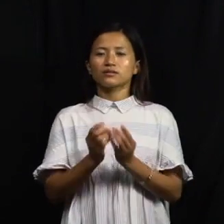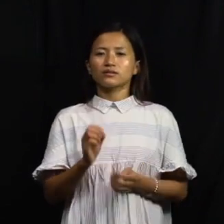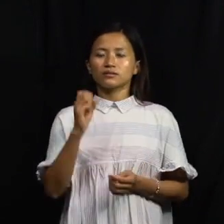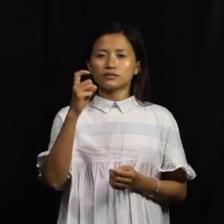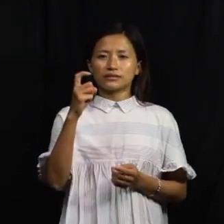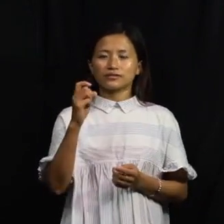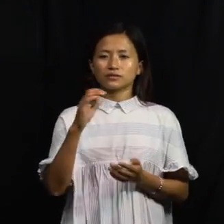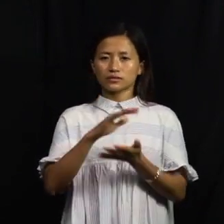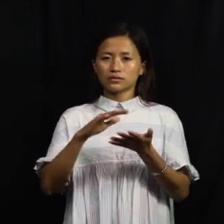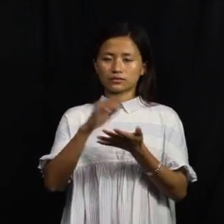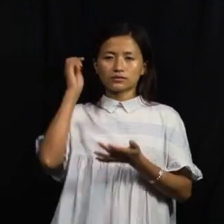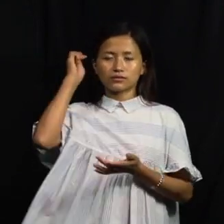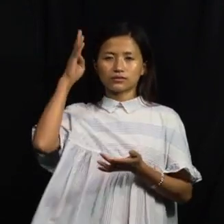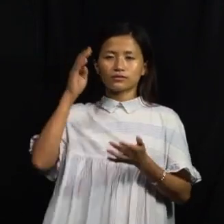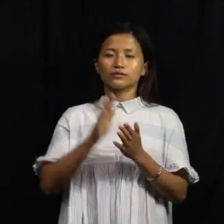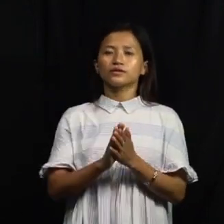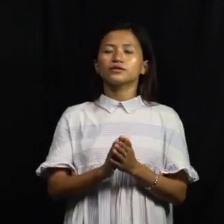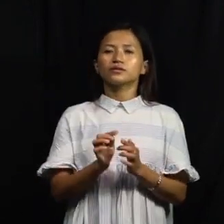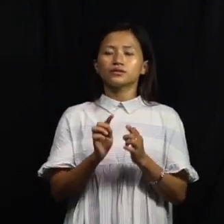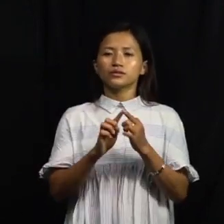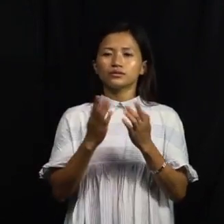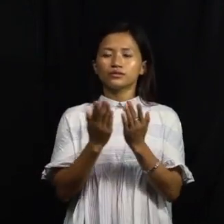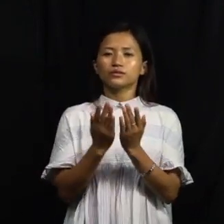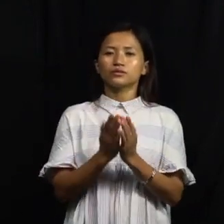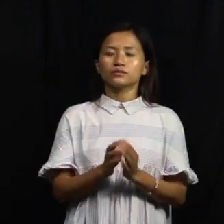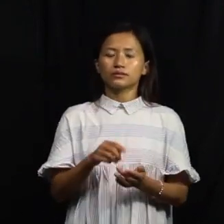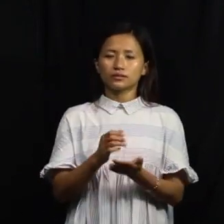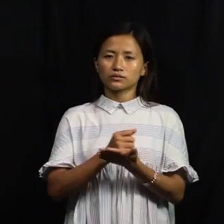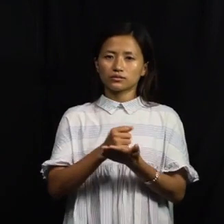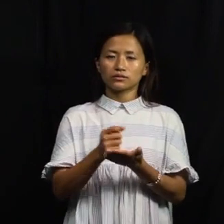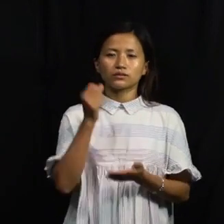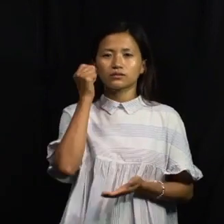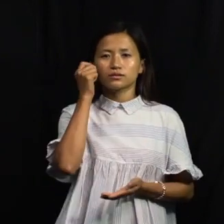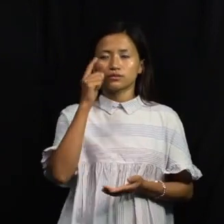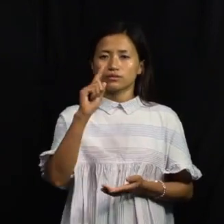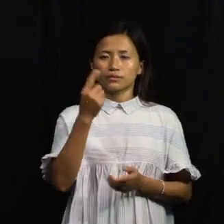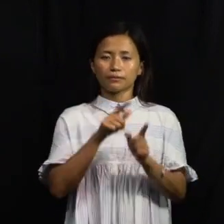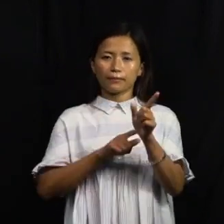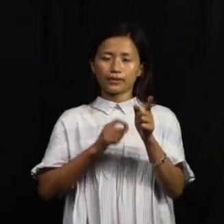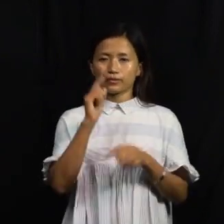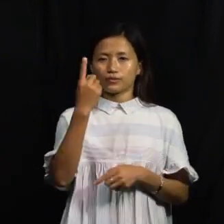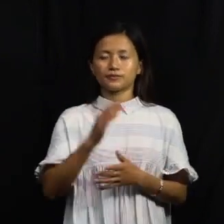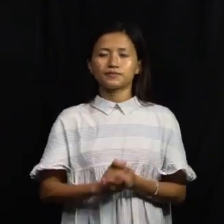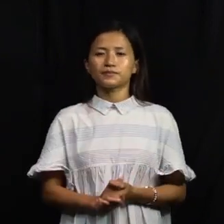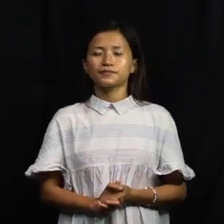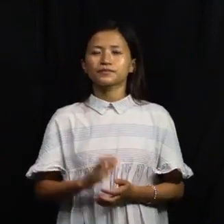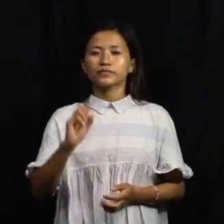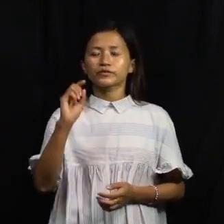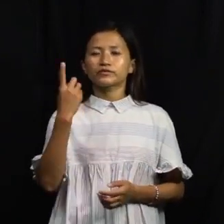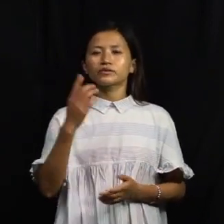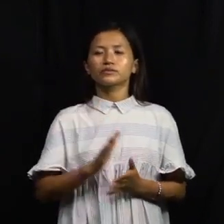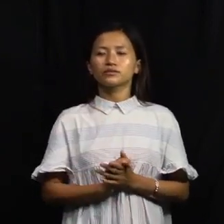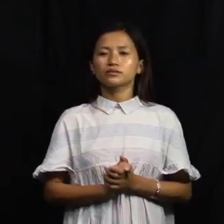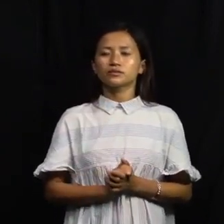7 concepts of education, isn't it? So let us try to understand them one by one. So the first one is